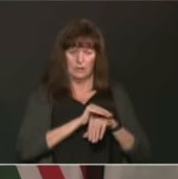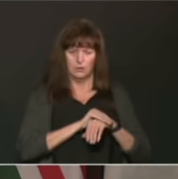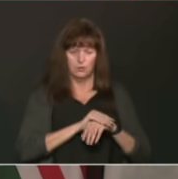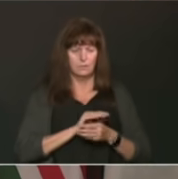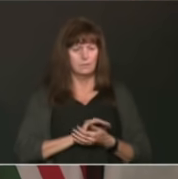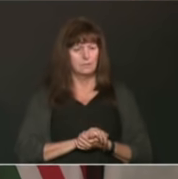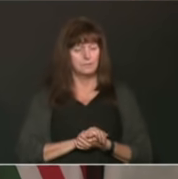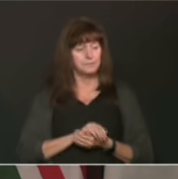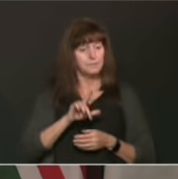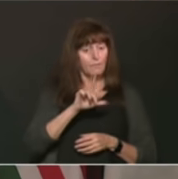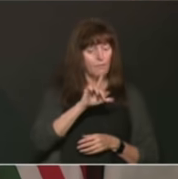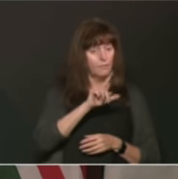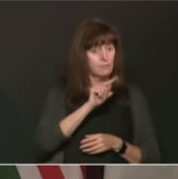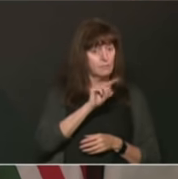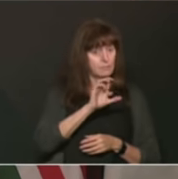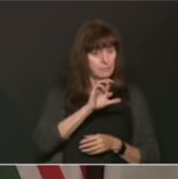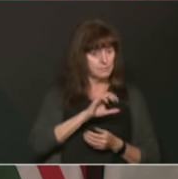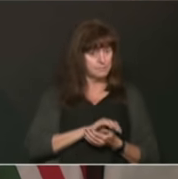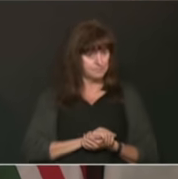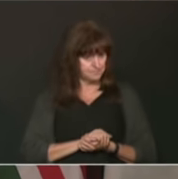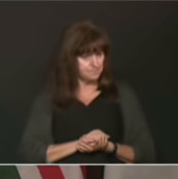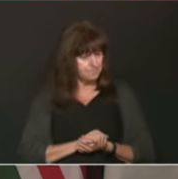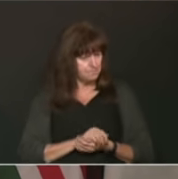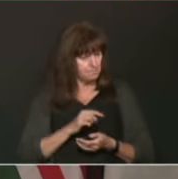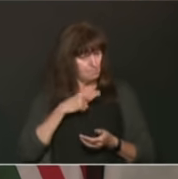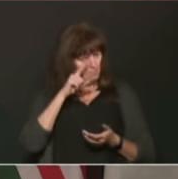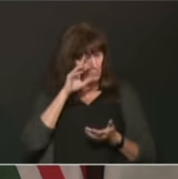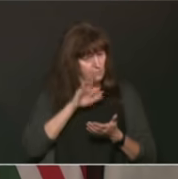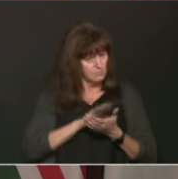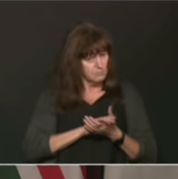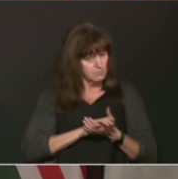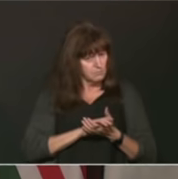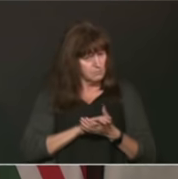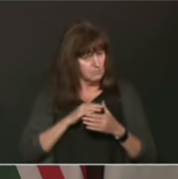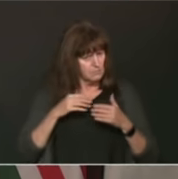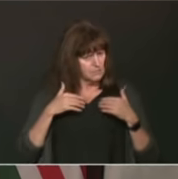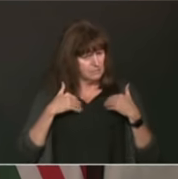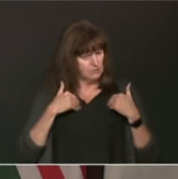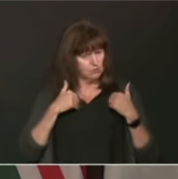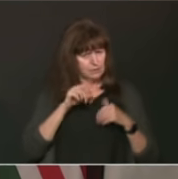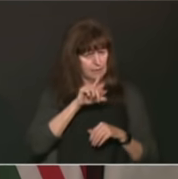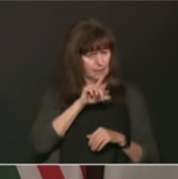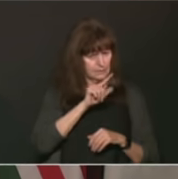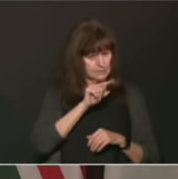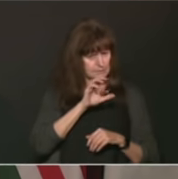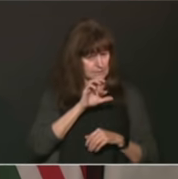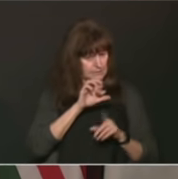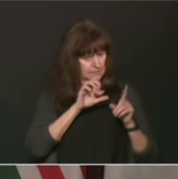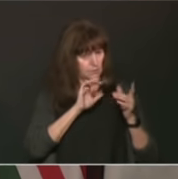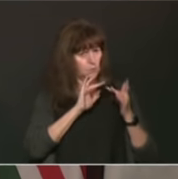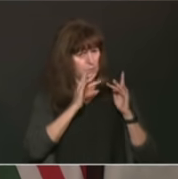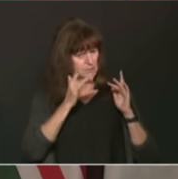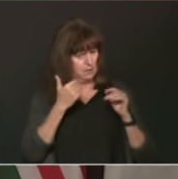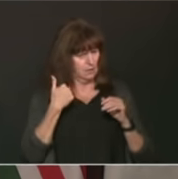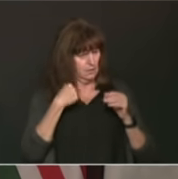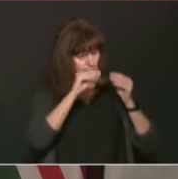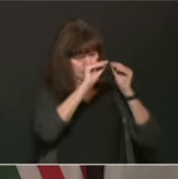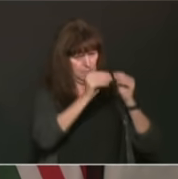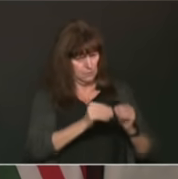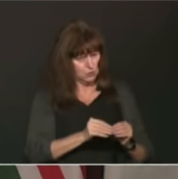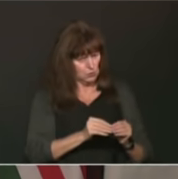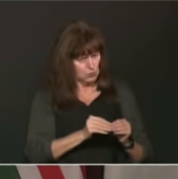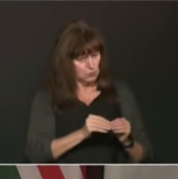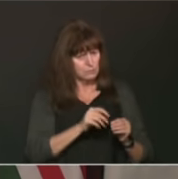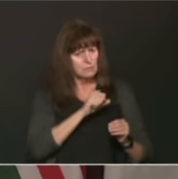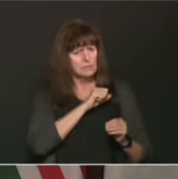publicly available on the ministry website. And so they wanted to be transparent and accountable, and they've set the set date of